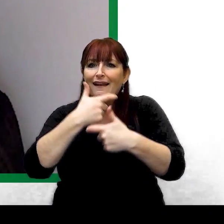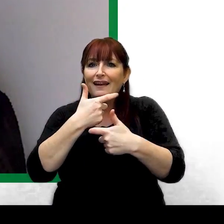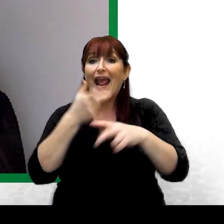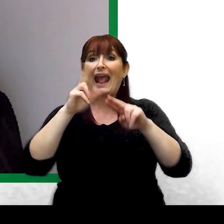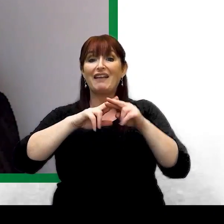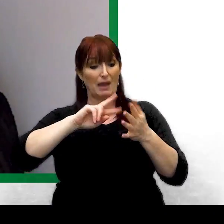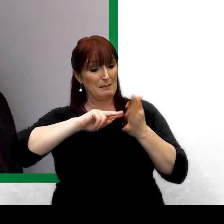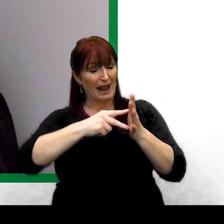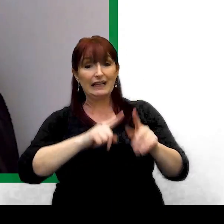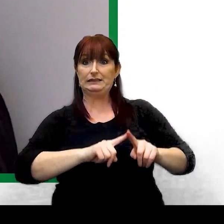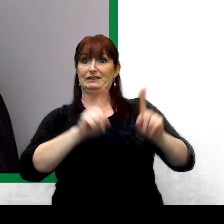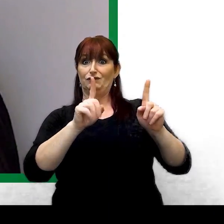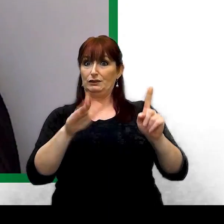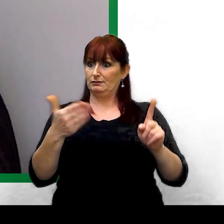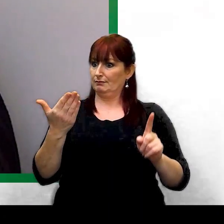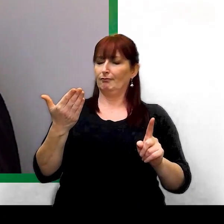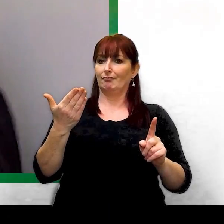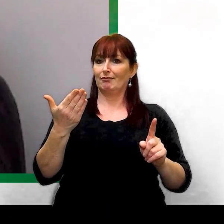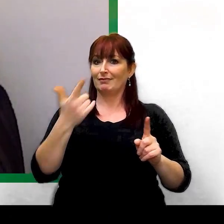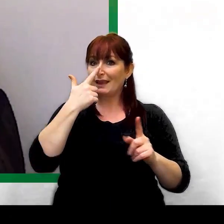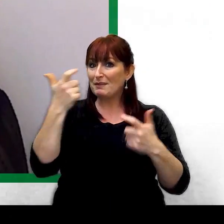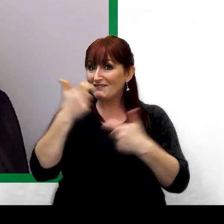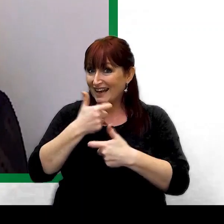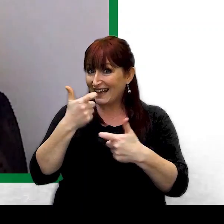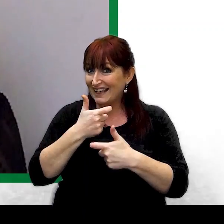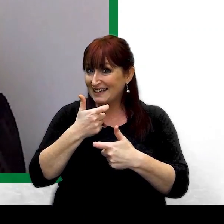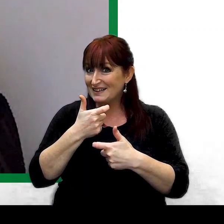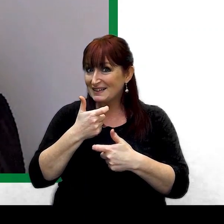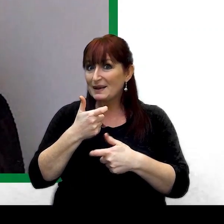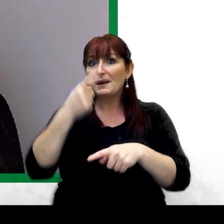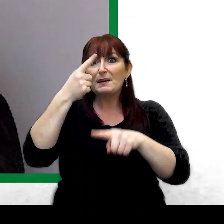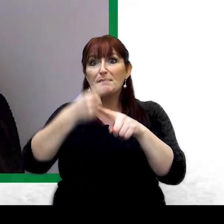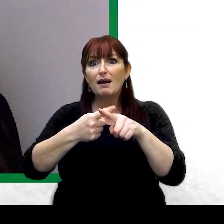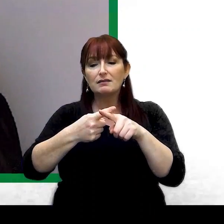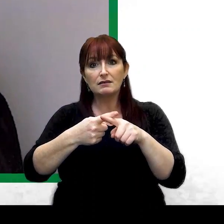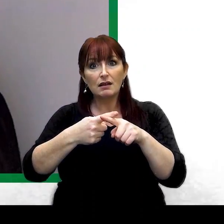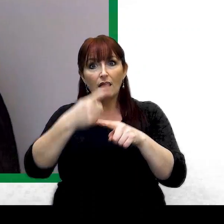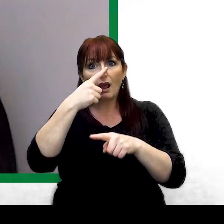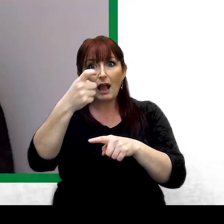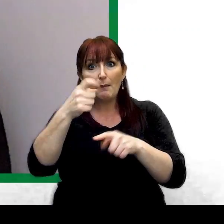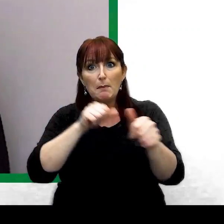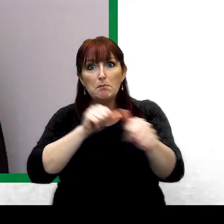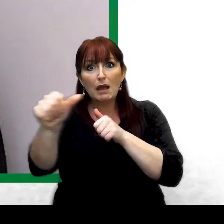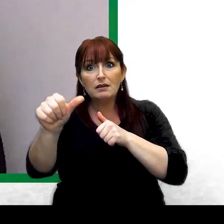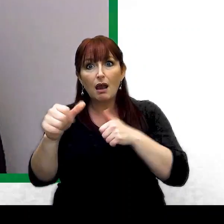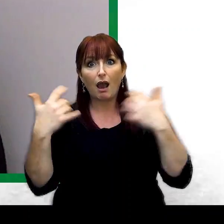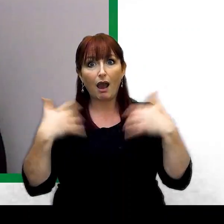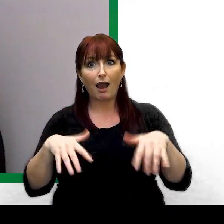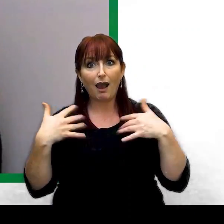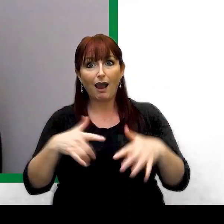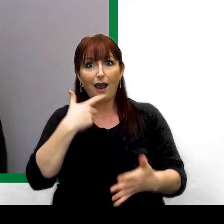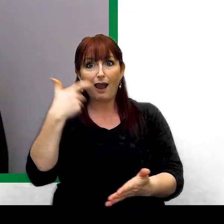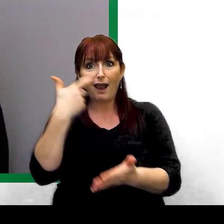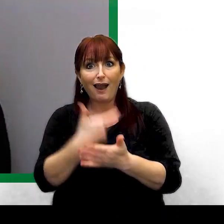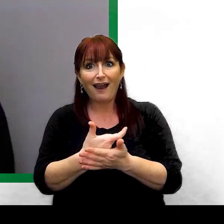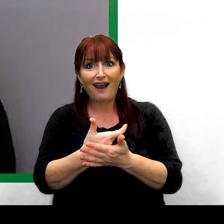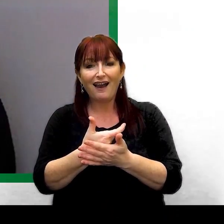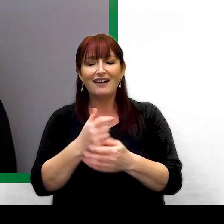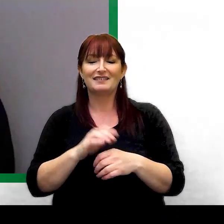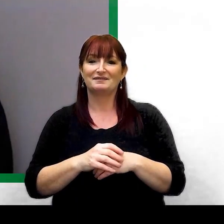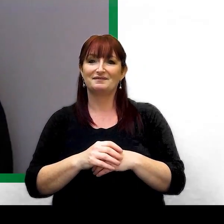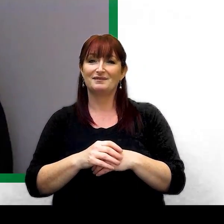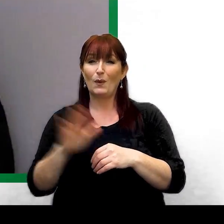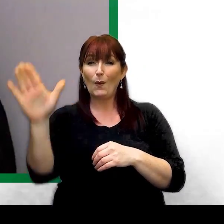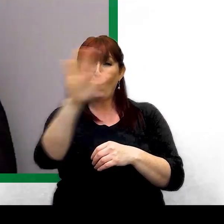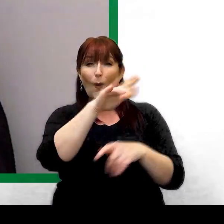plan, it can be really funny. And sometimes it can turn out even better than you thought. Everyone at Oak has been blown away